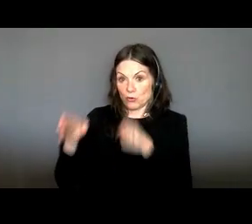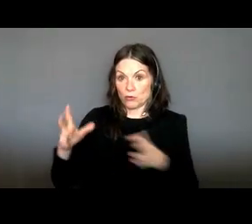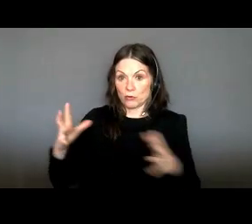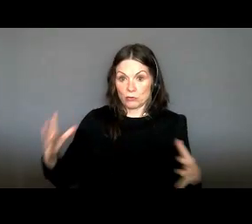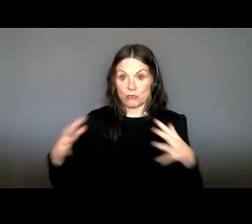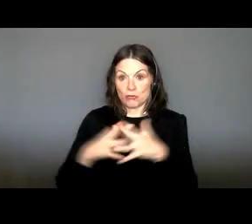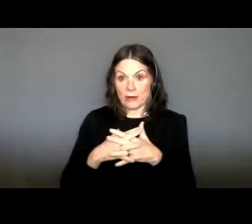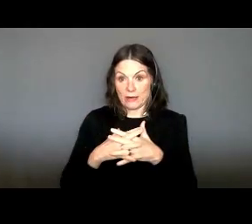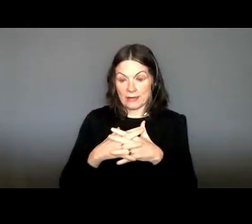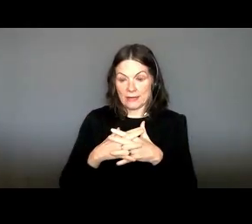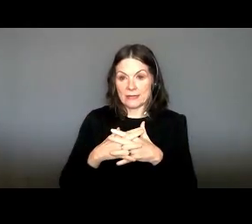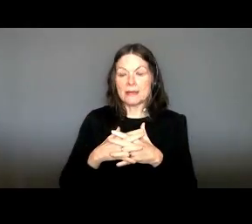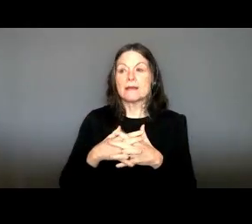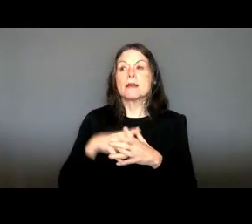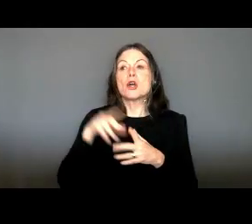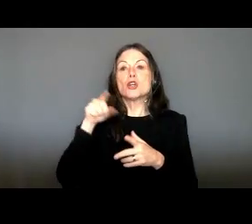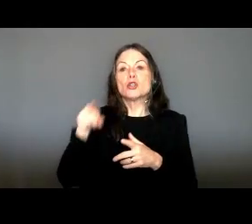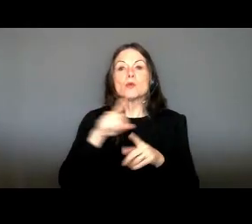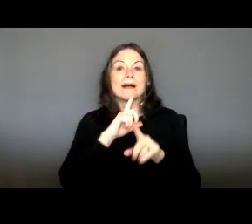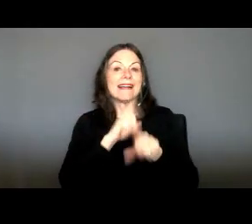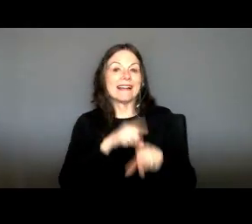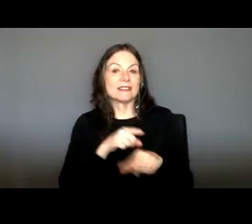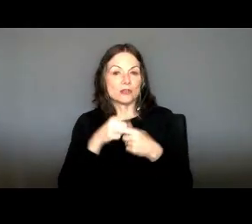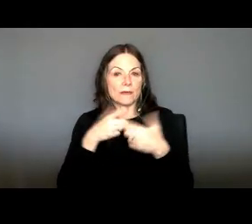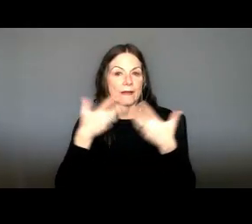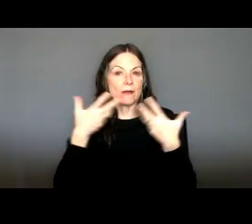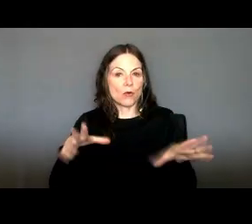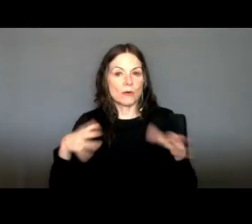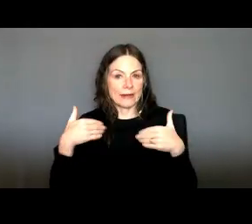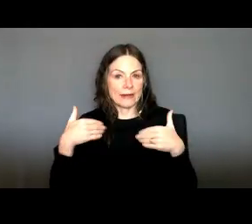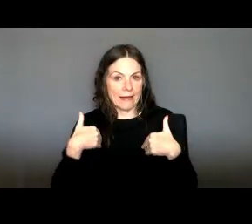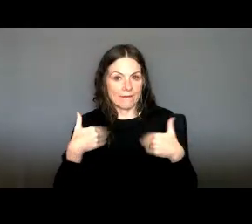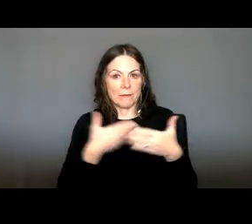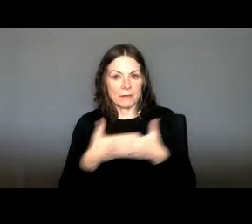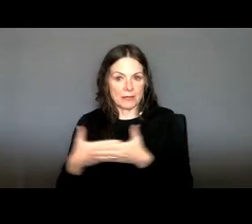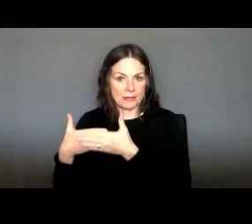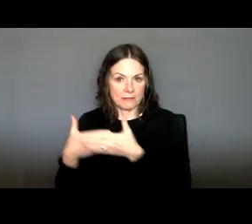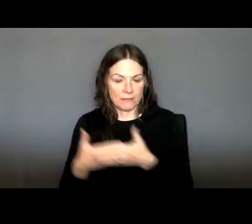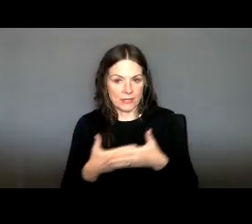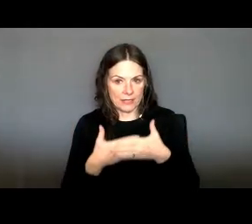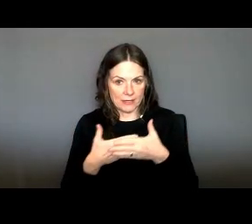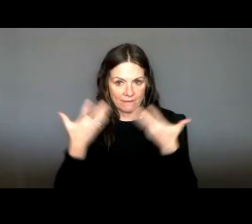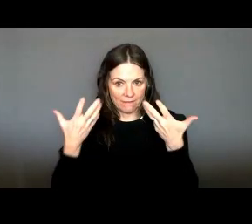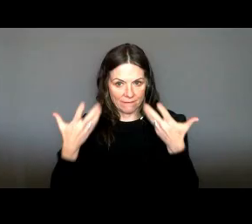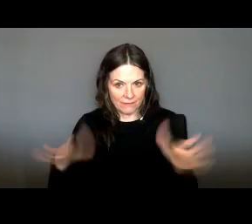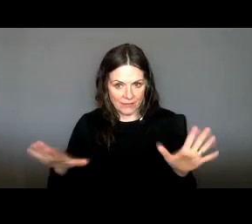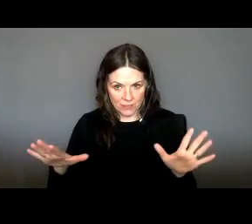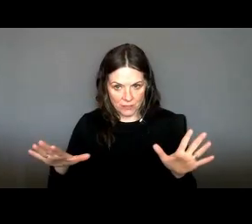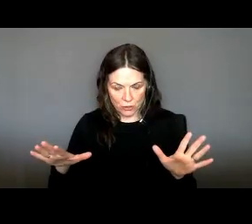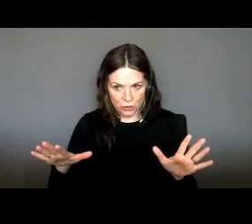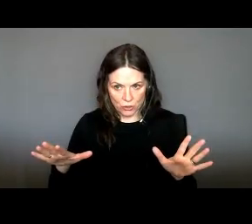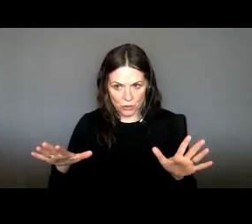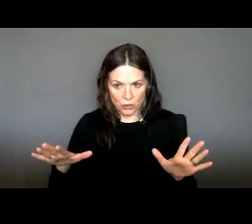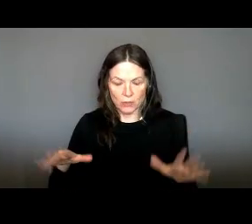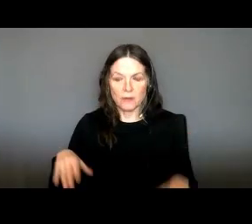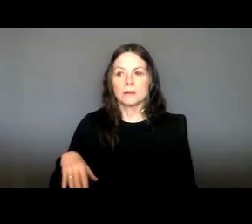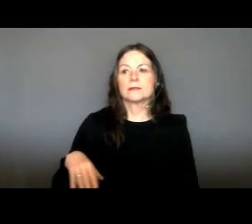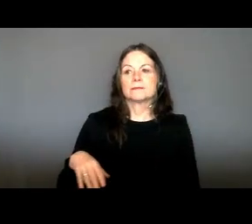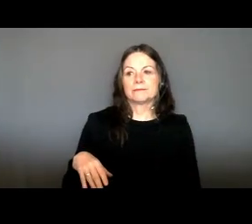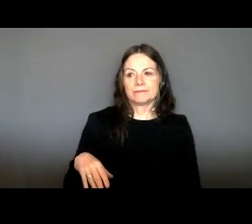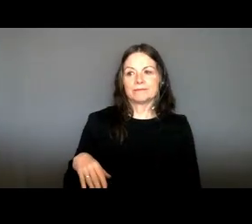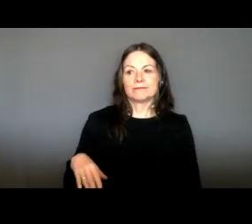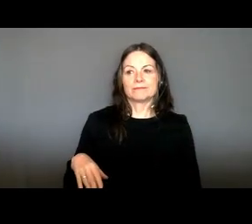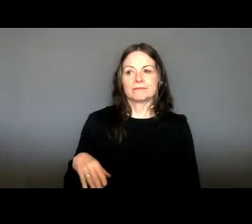event happened already. So if an individual, for example, expecting a child, answer questions as if the child